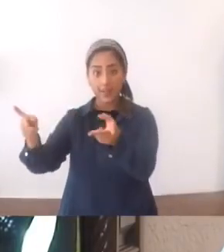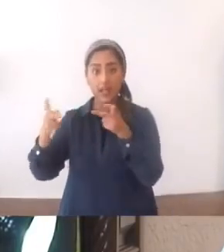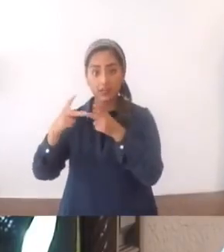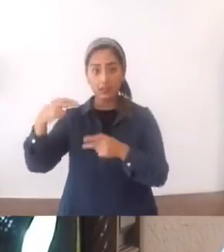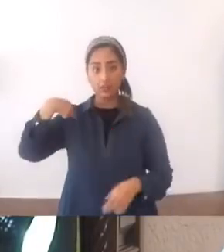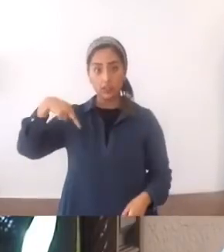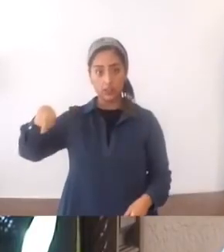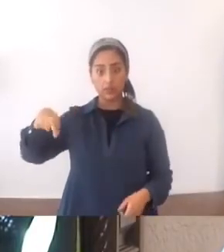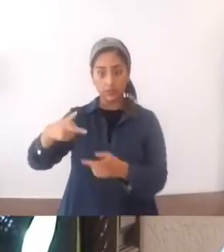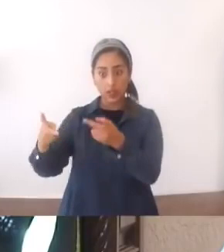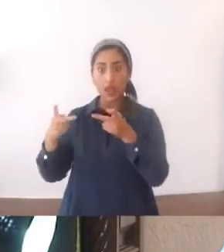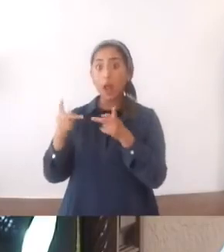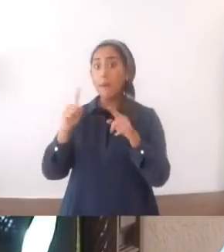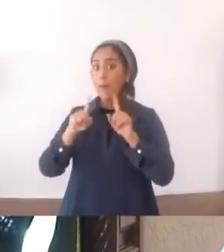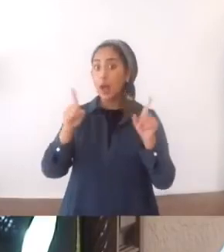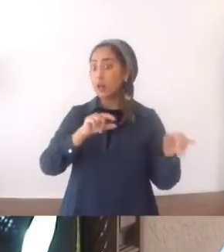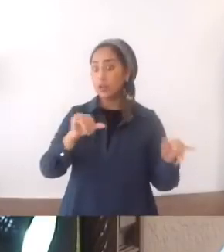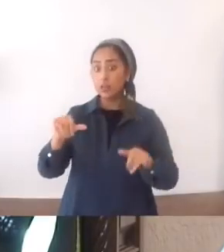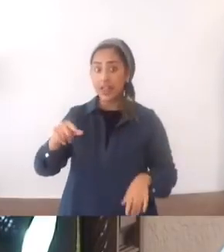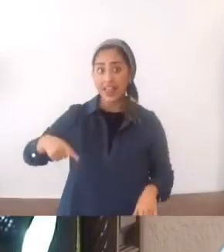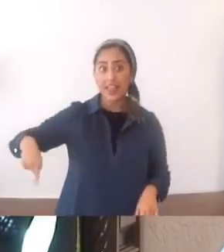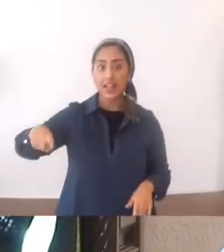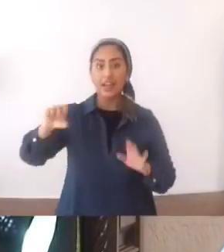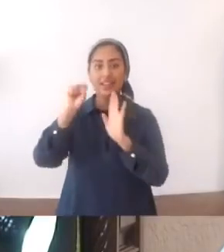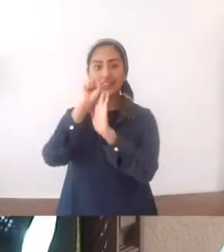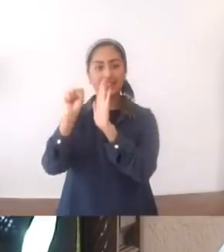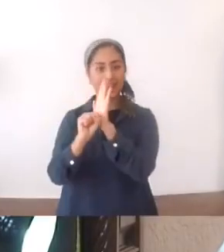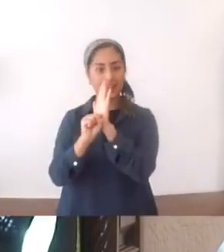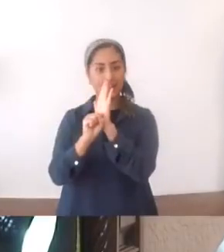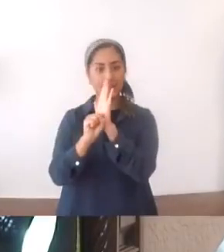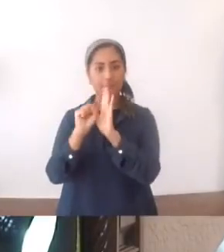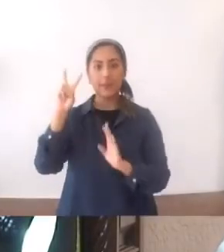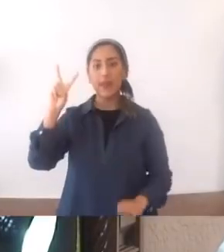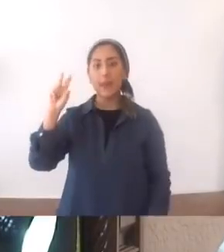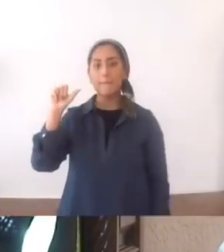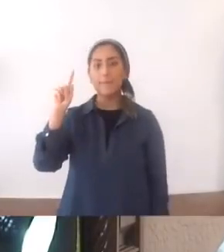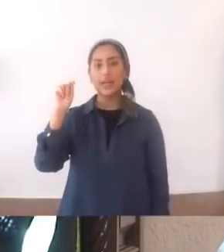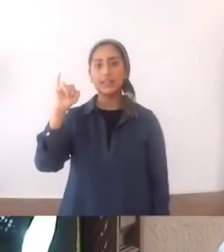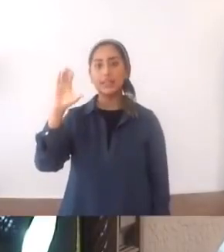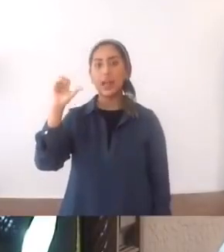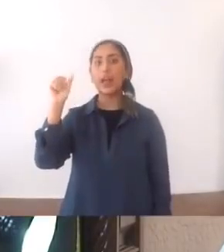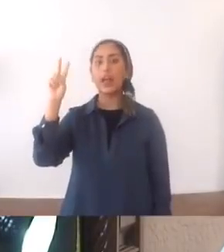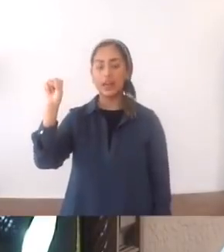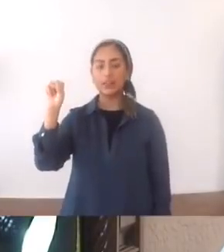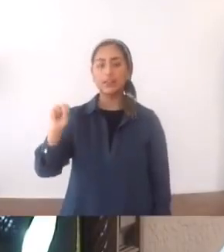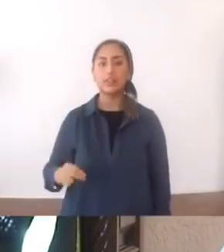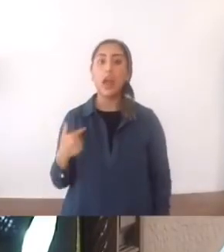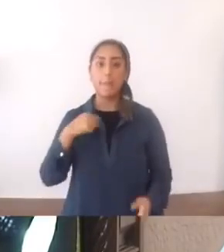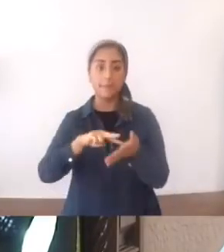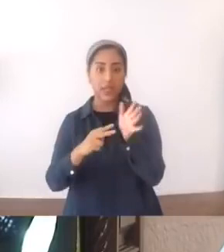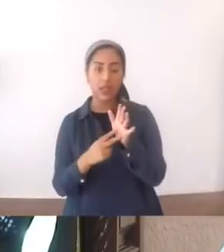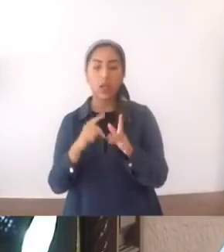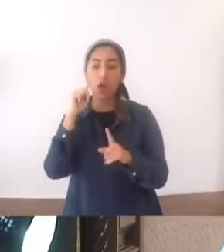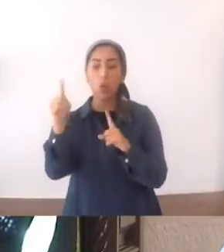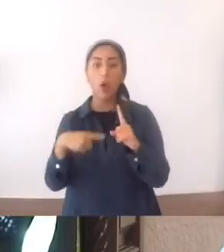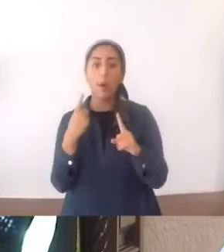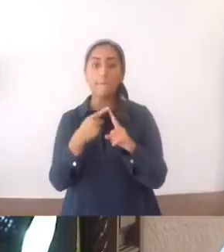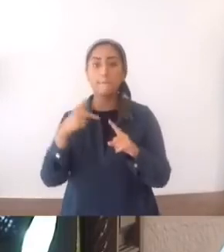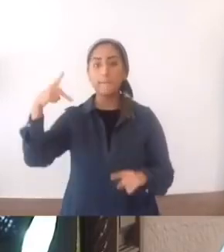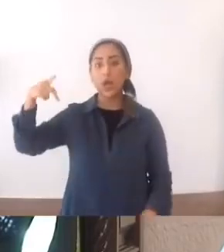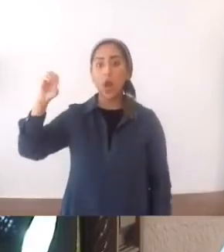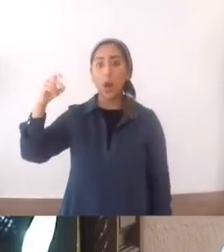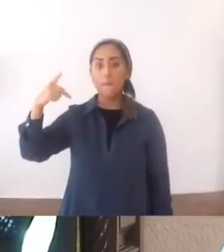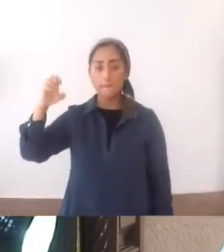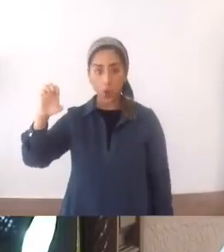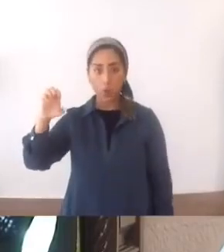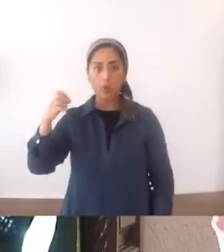centro religioso, is a religious center, pero al mismo tiempo es un Estado but at the Vaticano. same time it's a state, the Es Vatican decir, state.